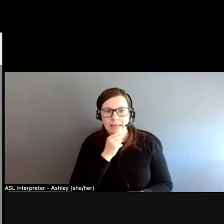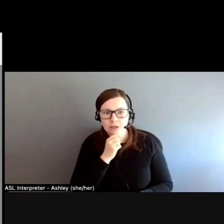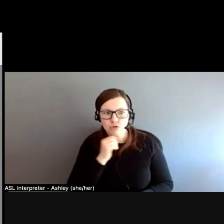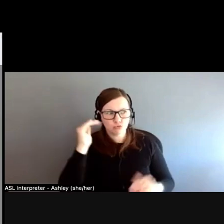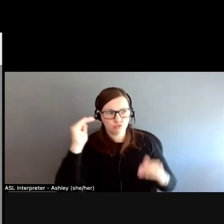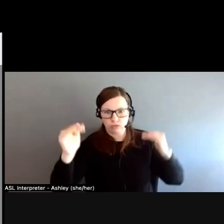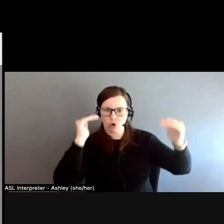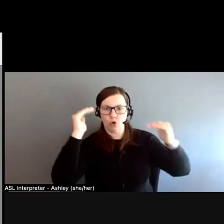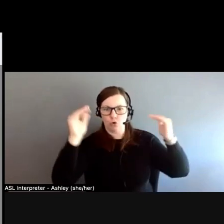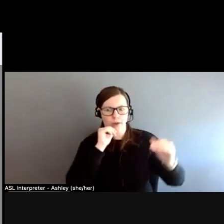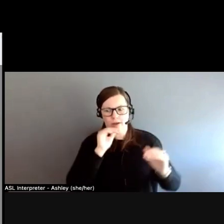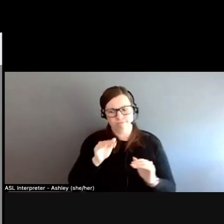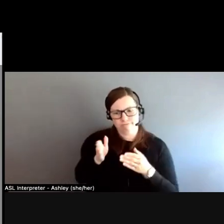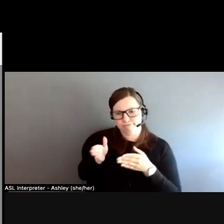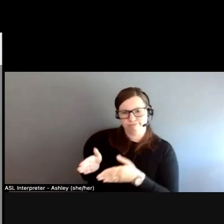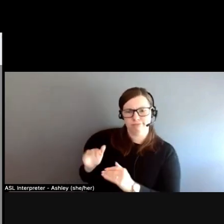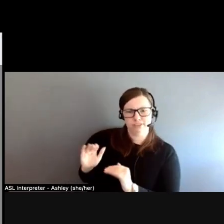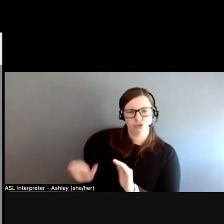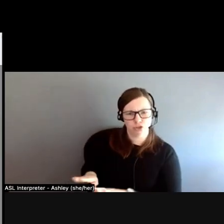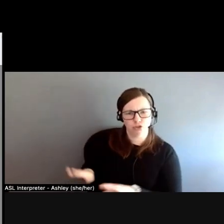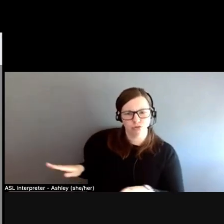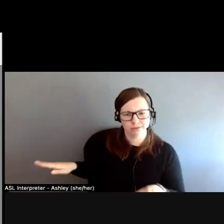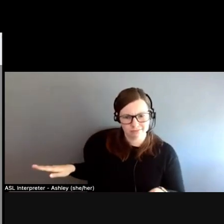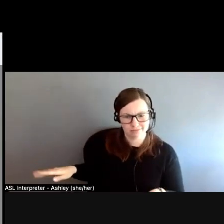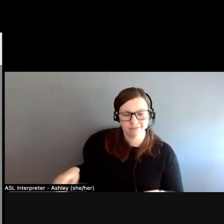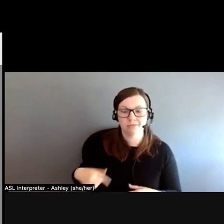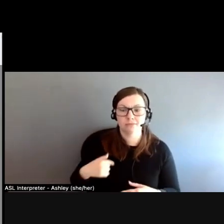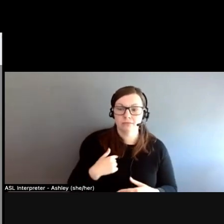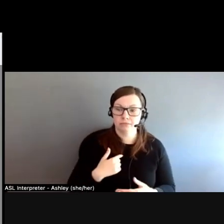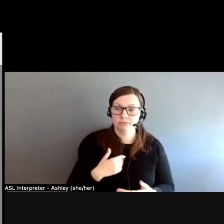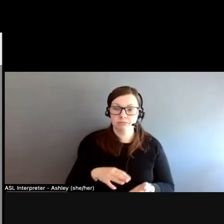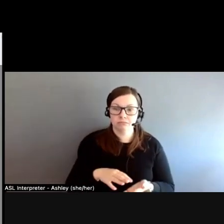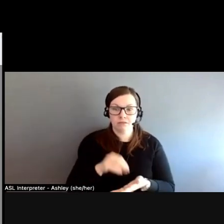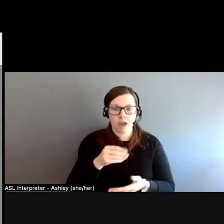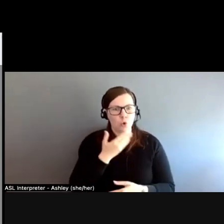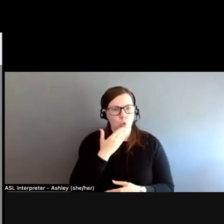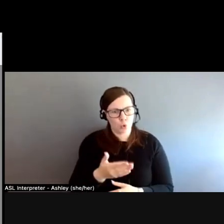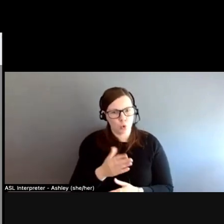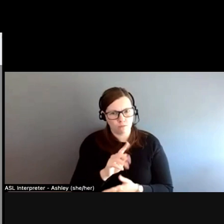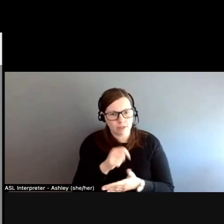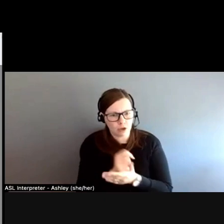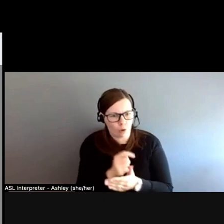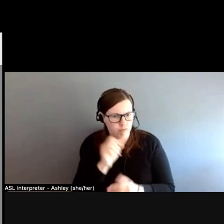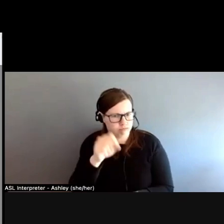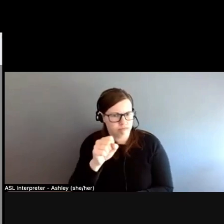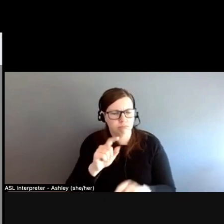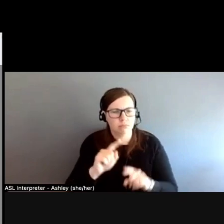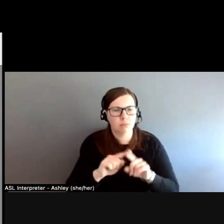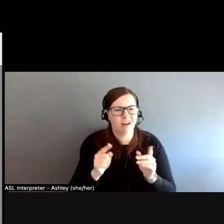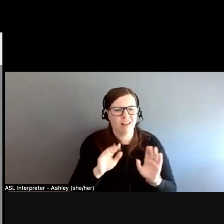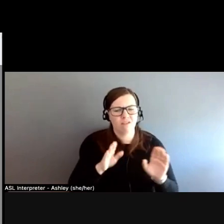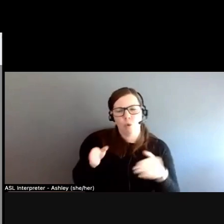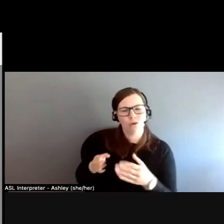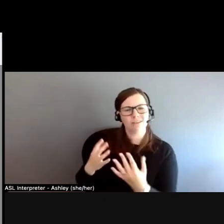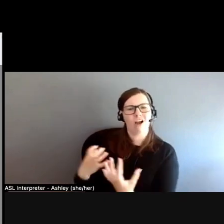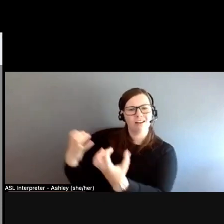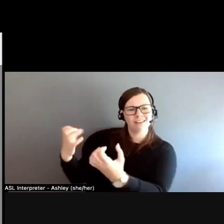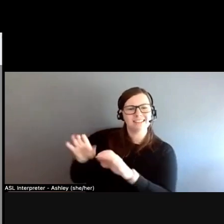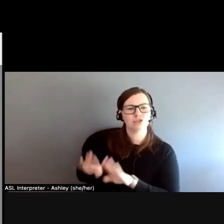appropriate content, but the appeal was more for kids. And